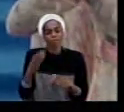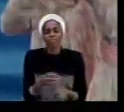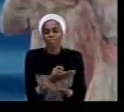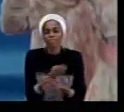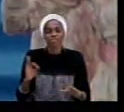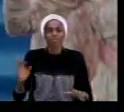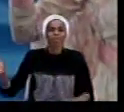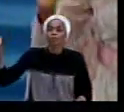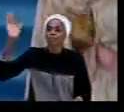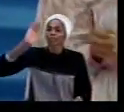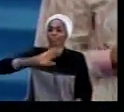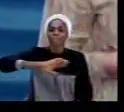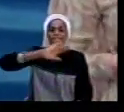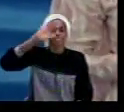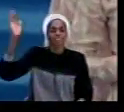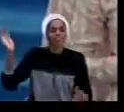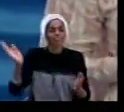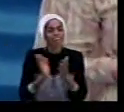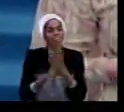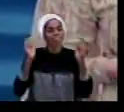Amen. Hallelujah to the Lord.